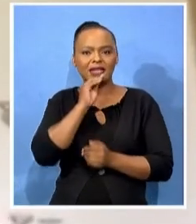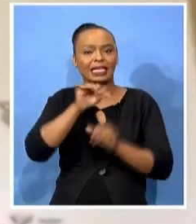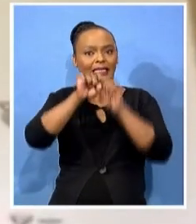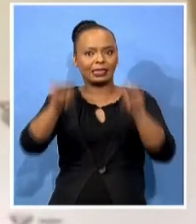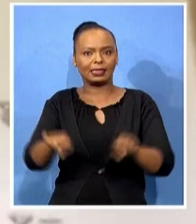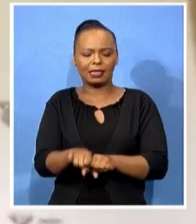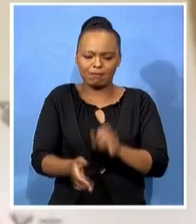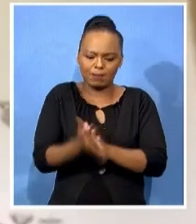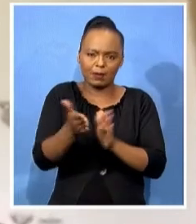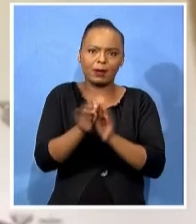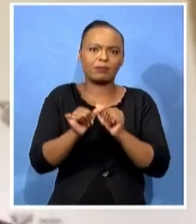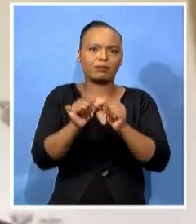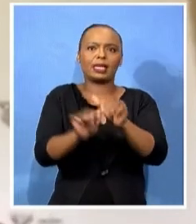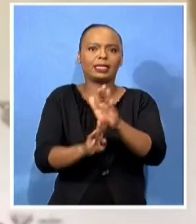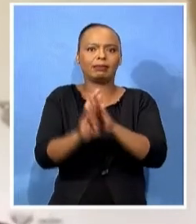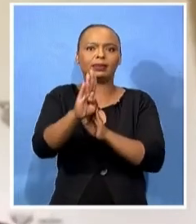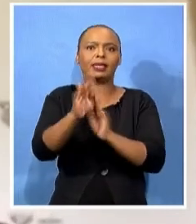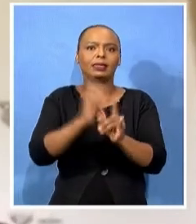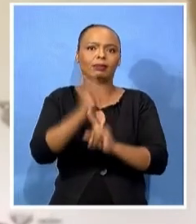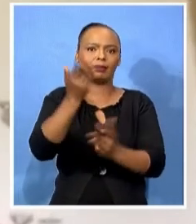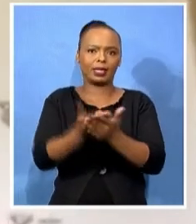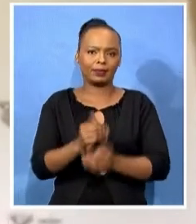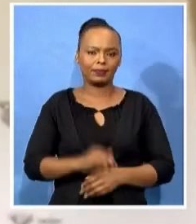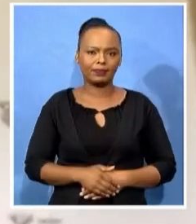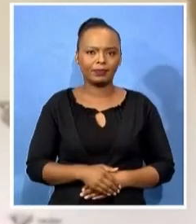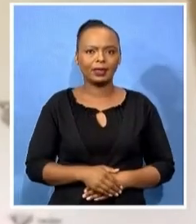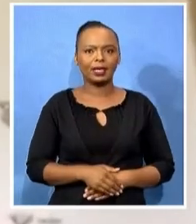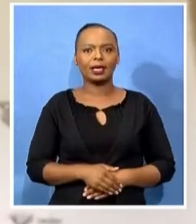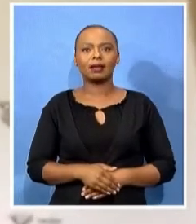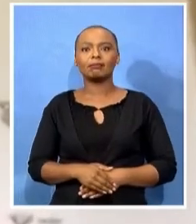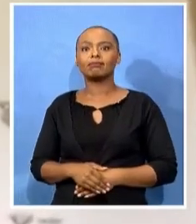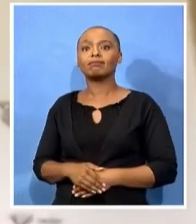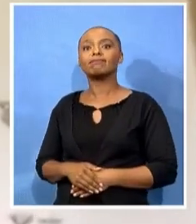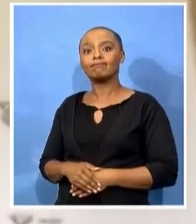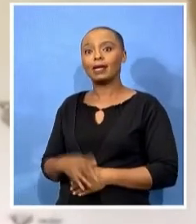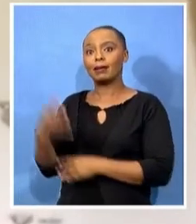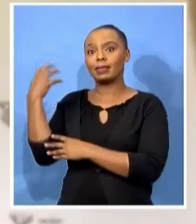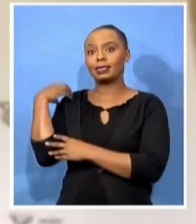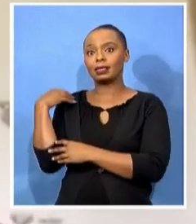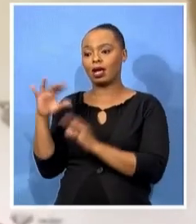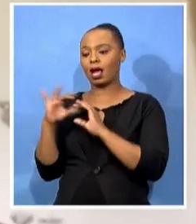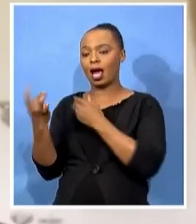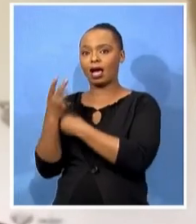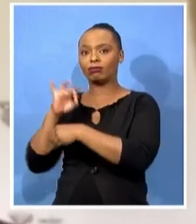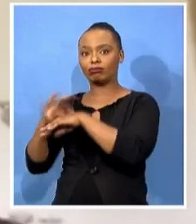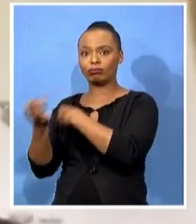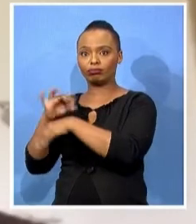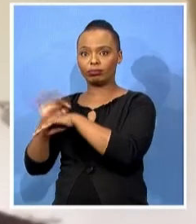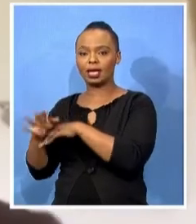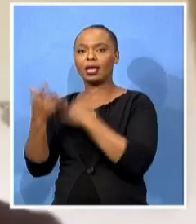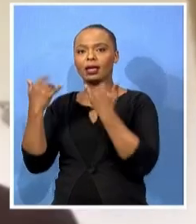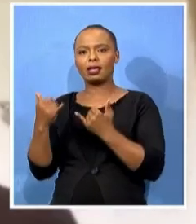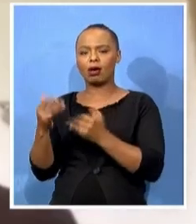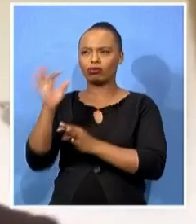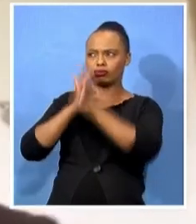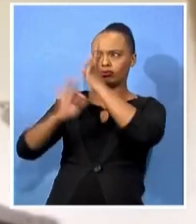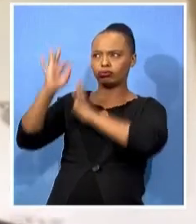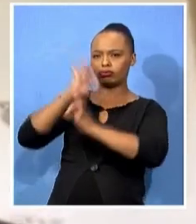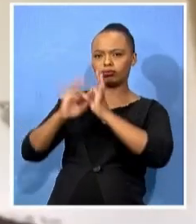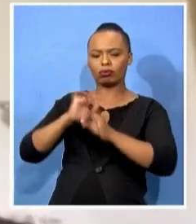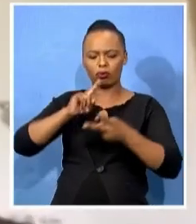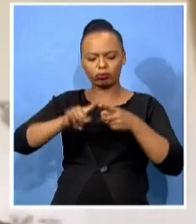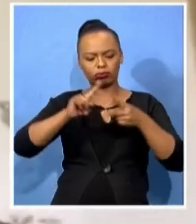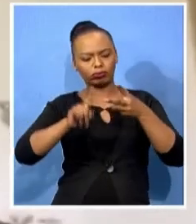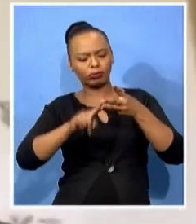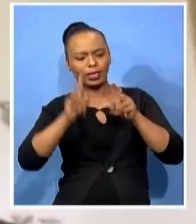Advisory Committee has given us an outline of a framework of what we needed to do, and that will be shared as well. Amongst the issues